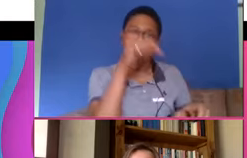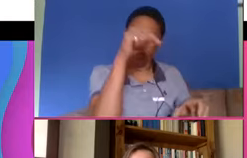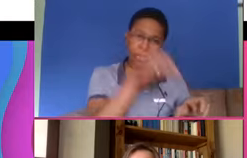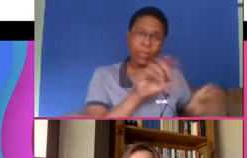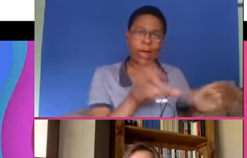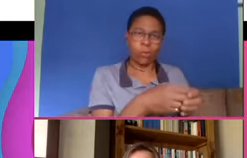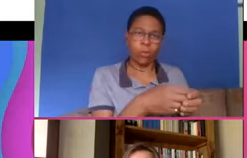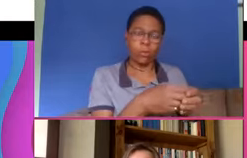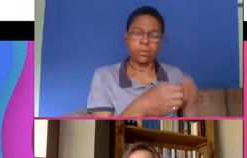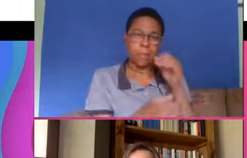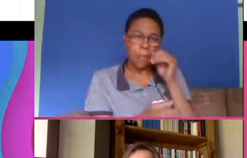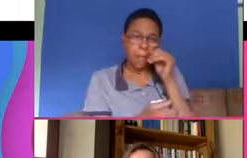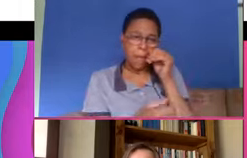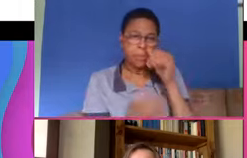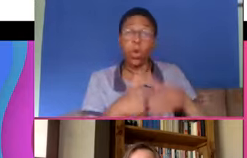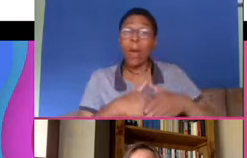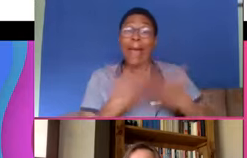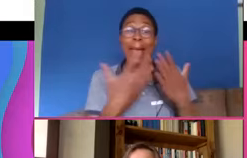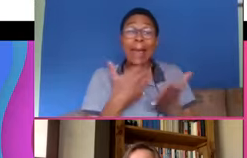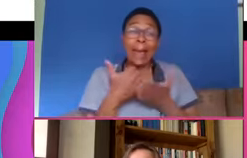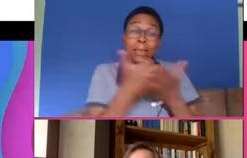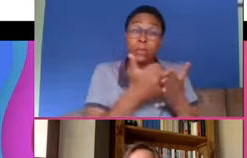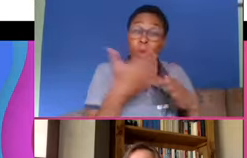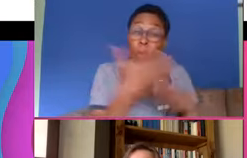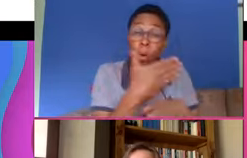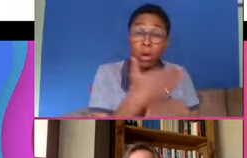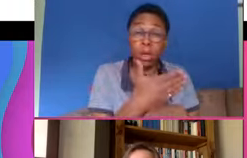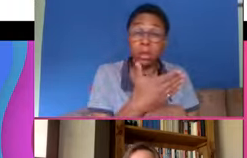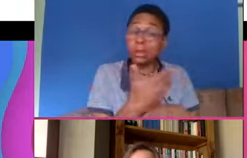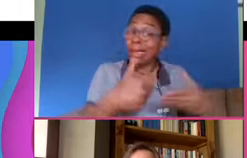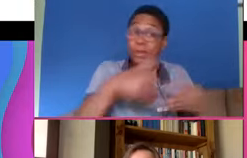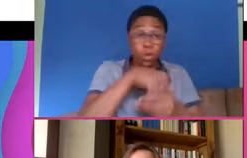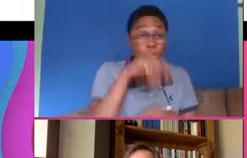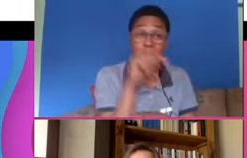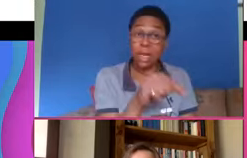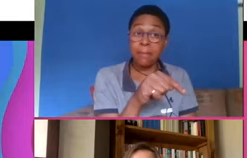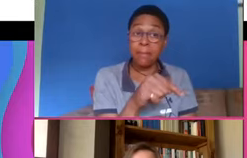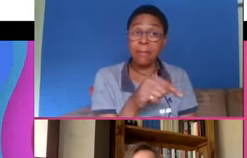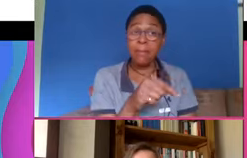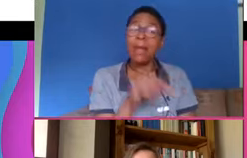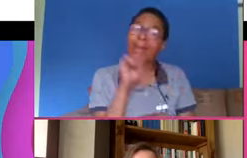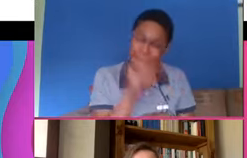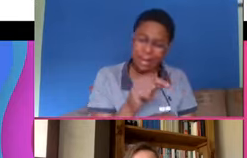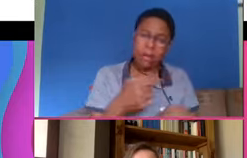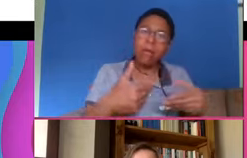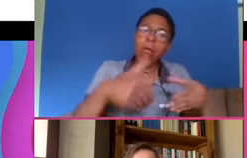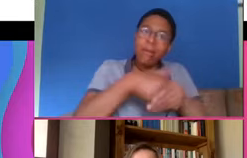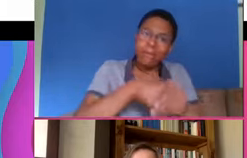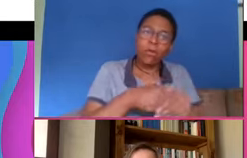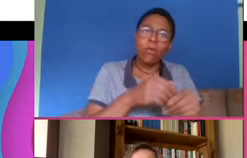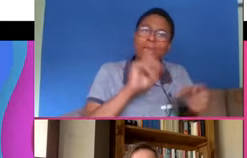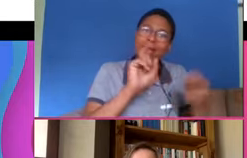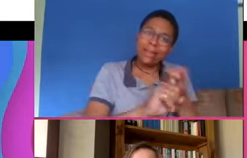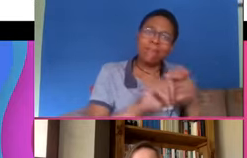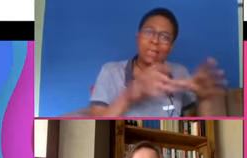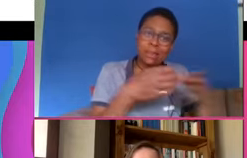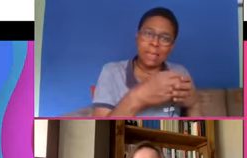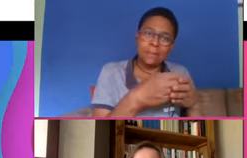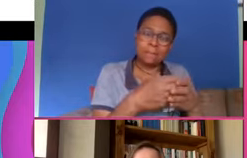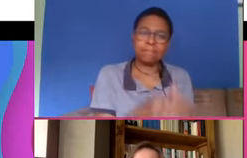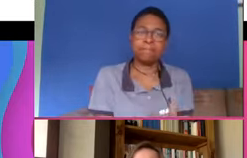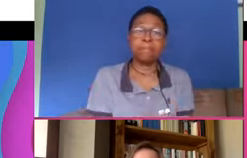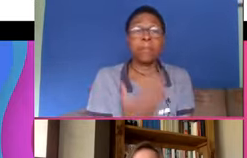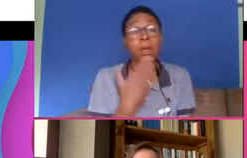Including any support workers for disabled workers or performers as a member of the fixed team. Please note that